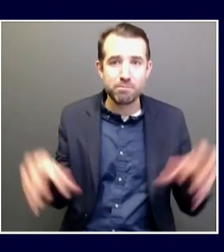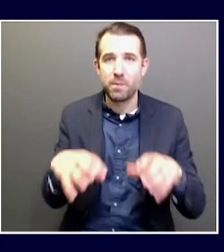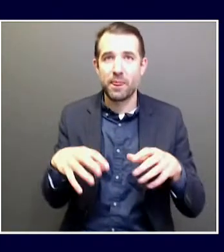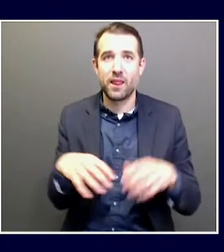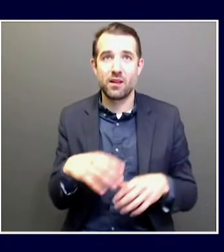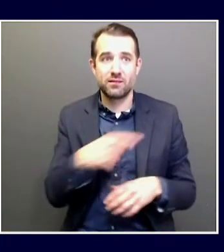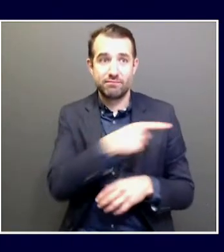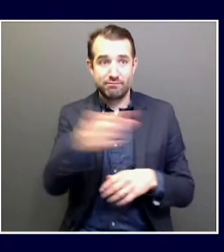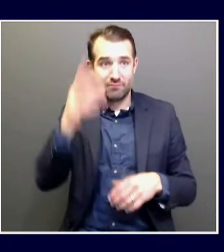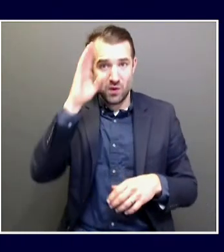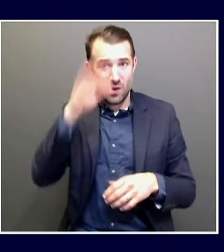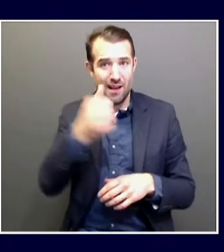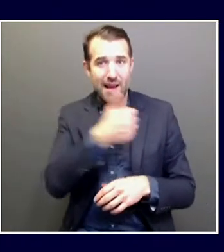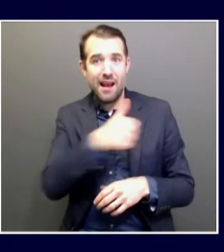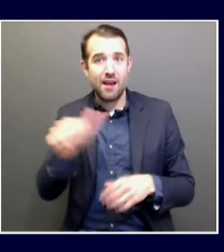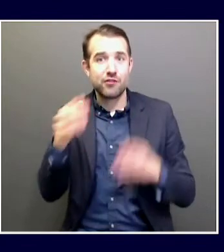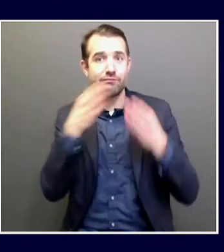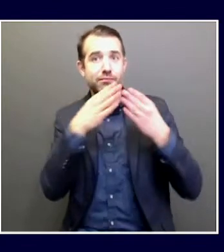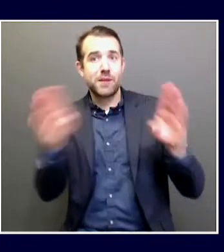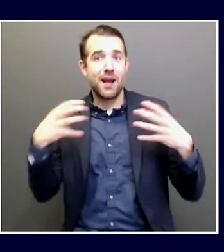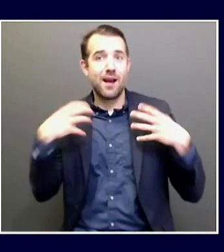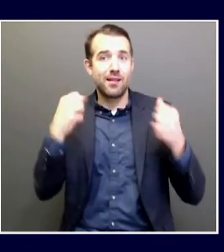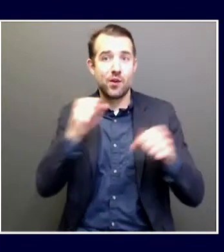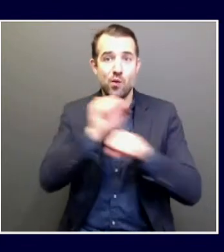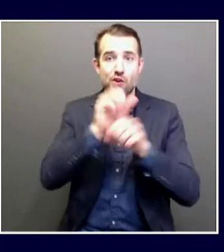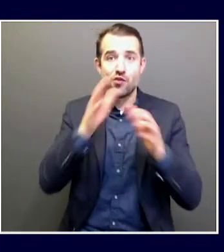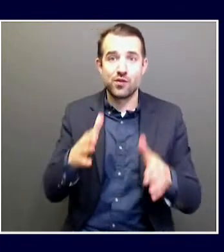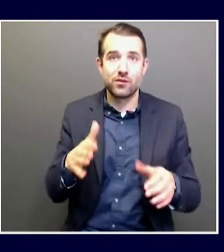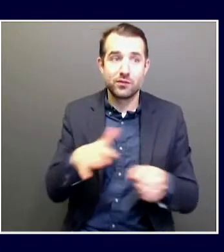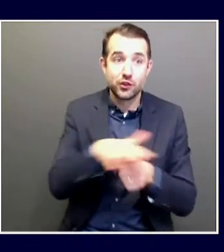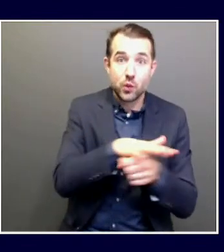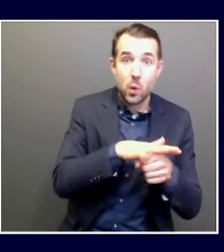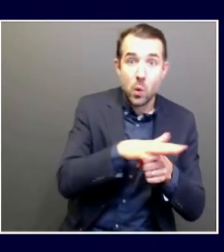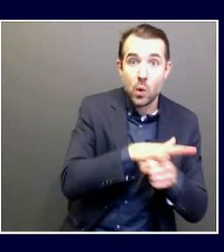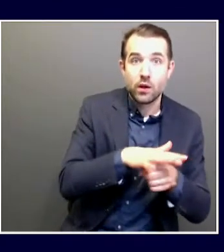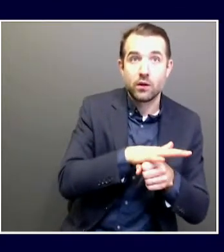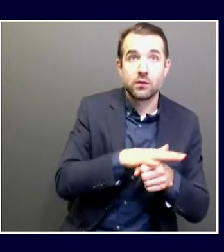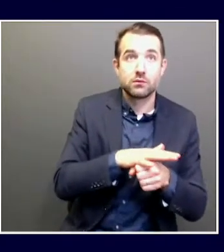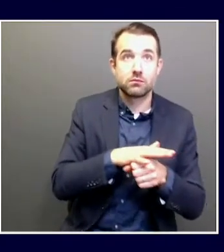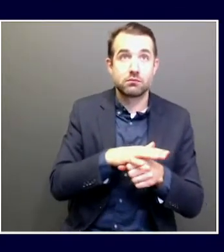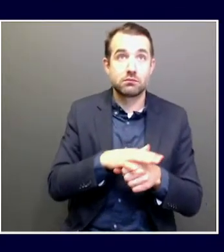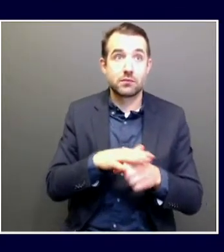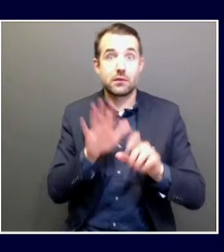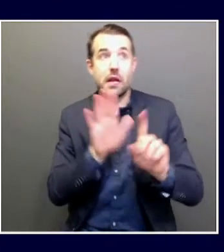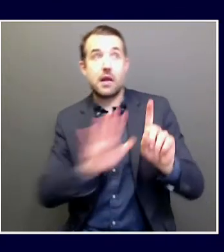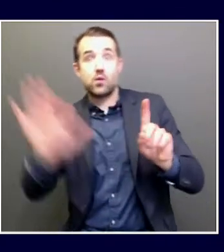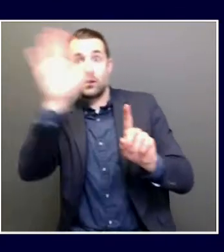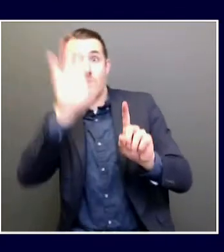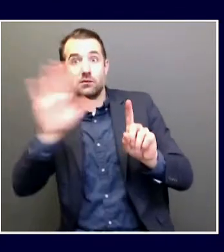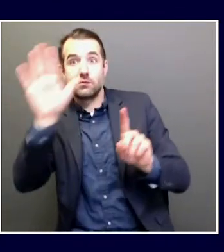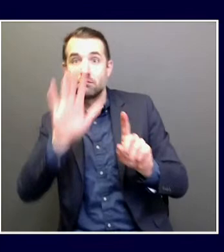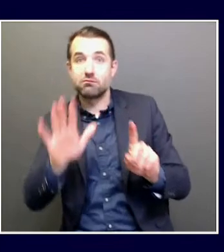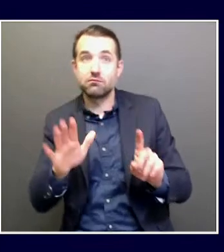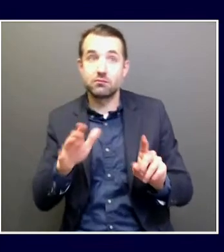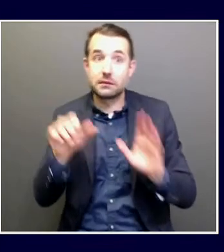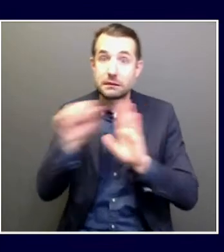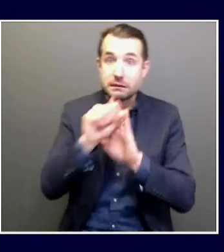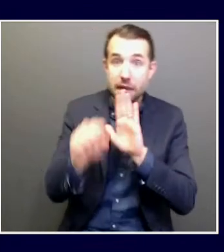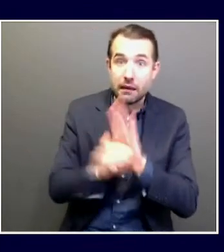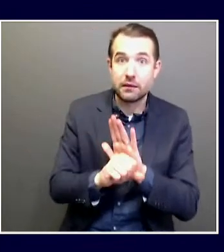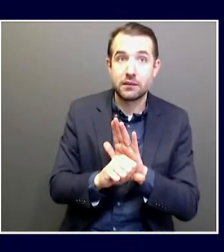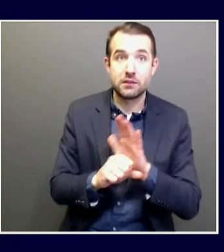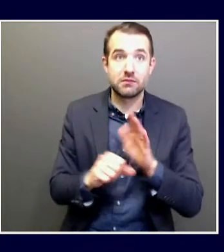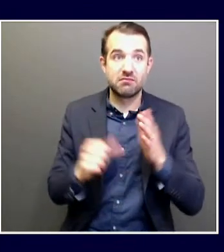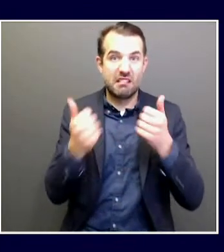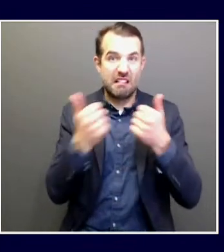the state, whether it's at the local, the county, or the state level, or someone who works in public health at a hospital or any other